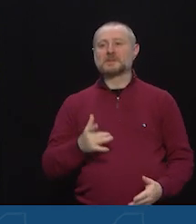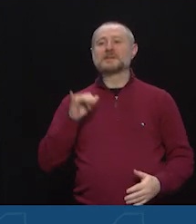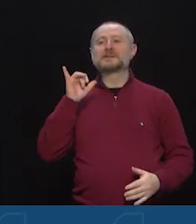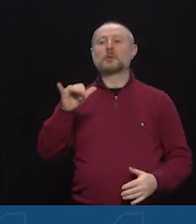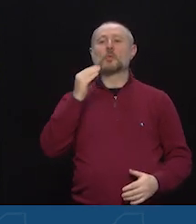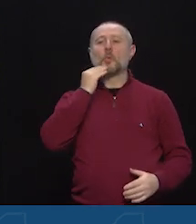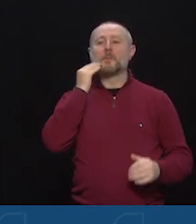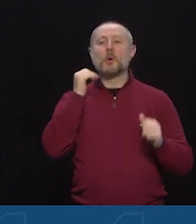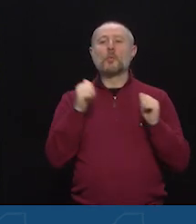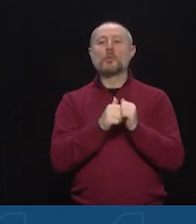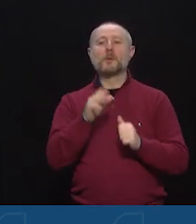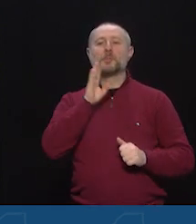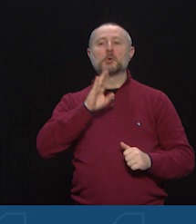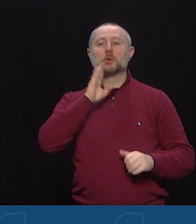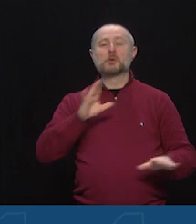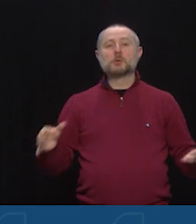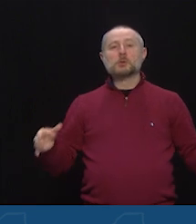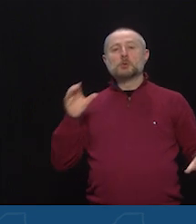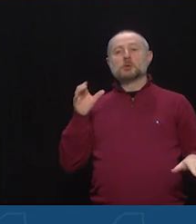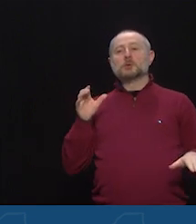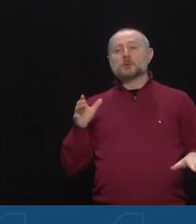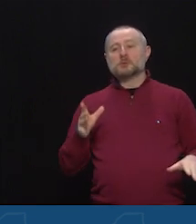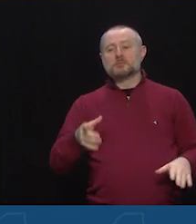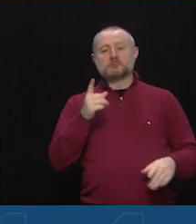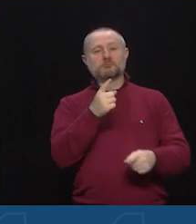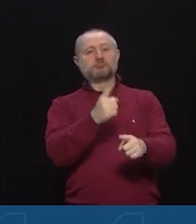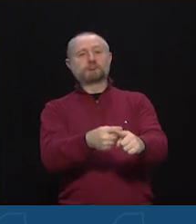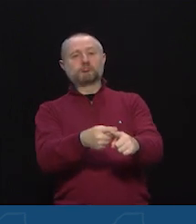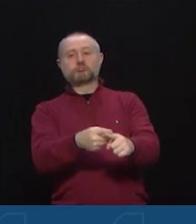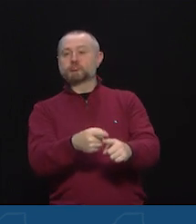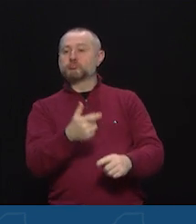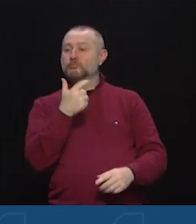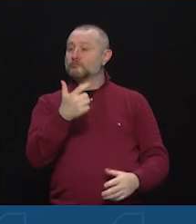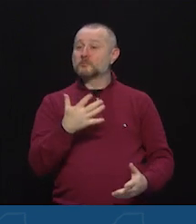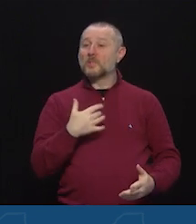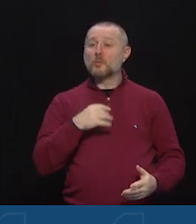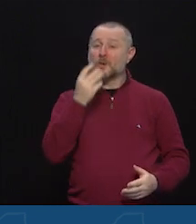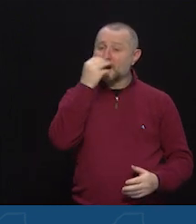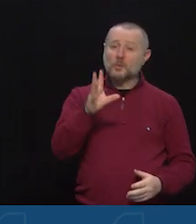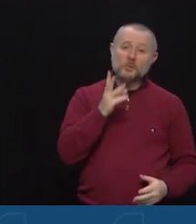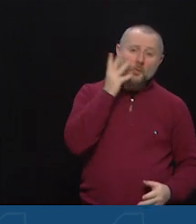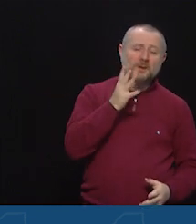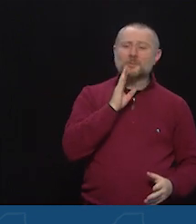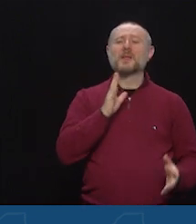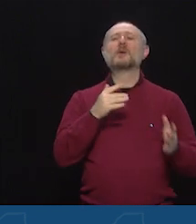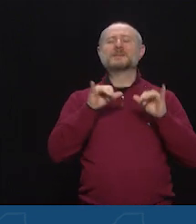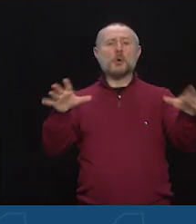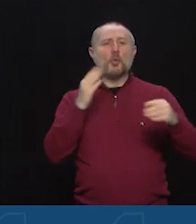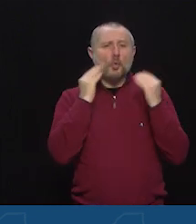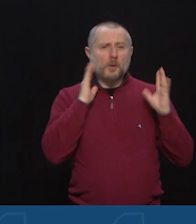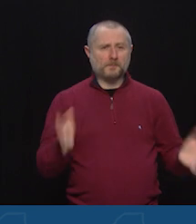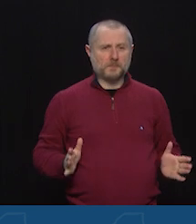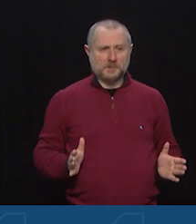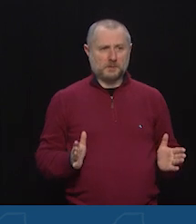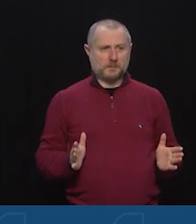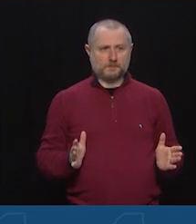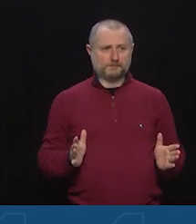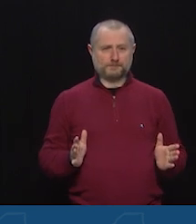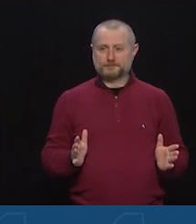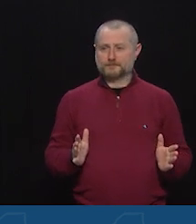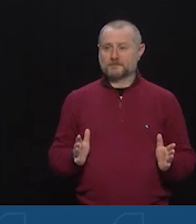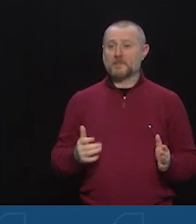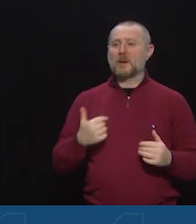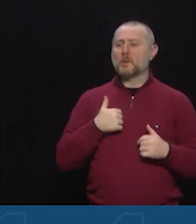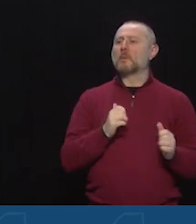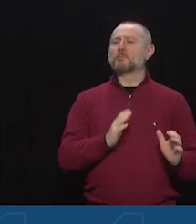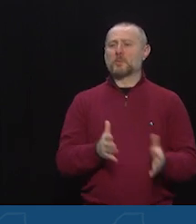bottle of Long Island wine. I don't care what your preference is here, but stay home, everybody. So we've been preparing for this since Wednesday. I feel we're as